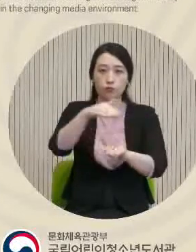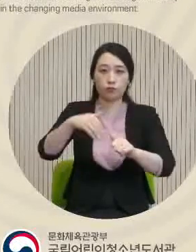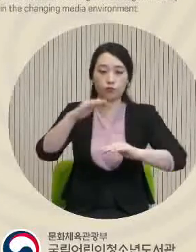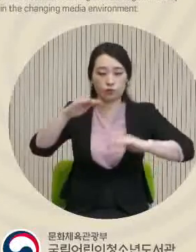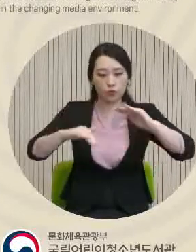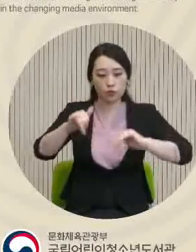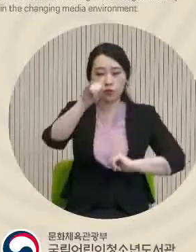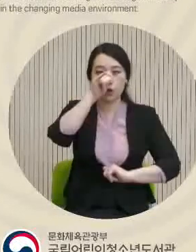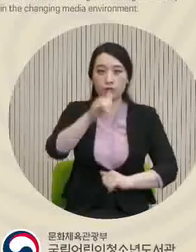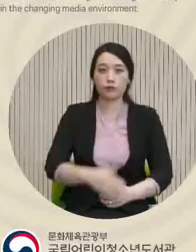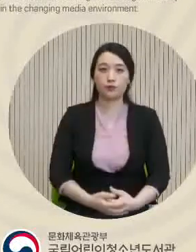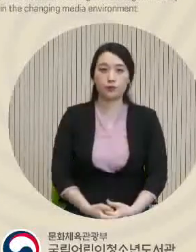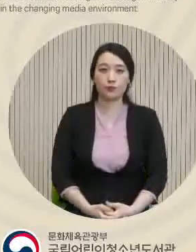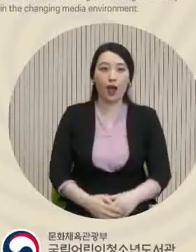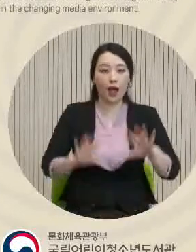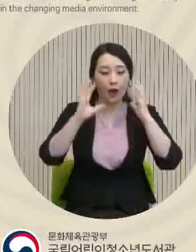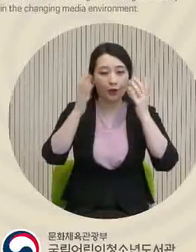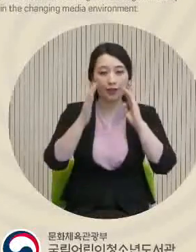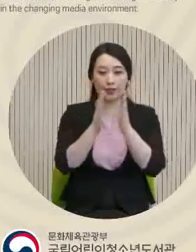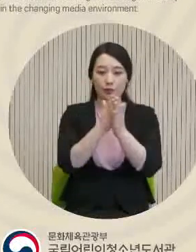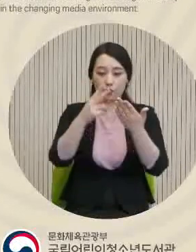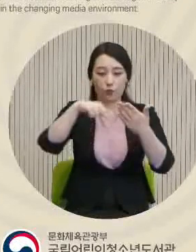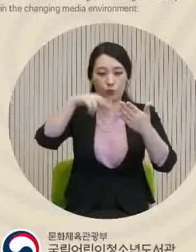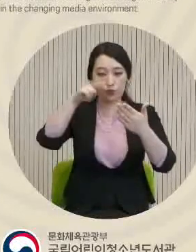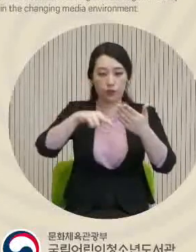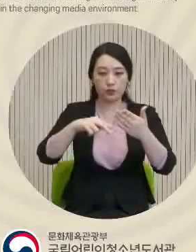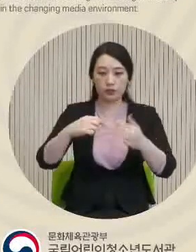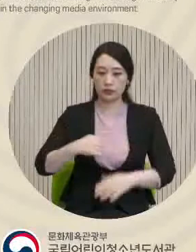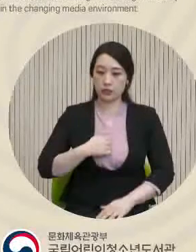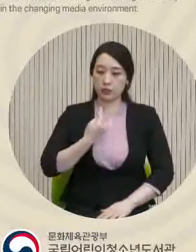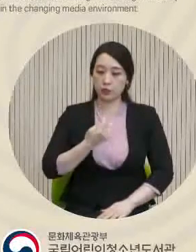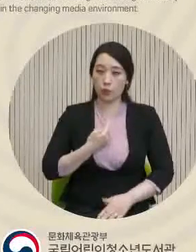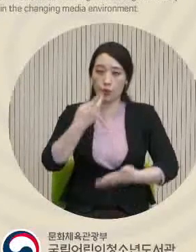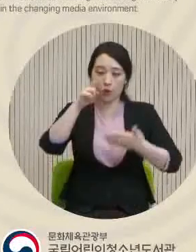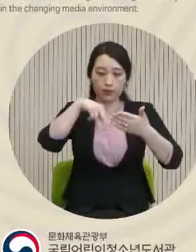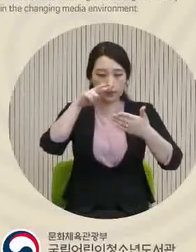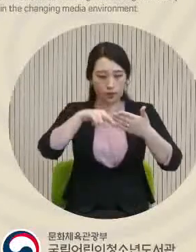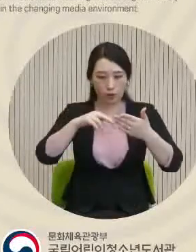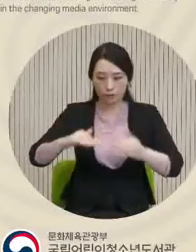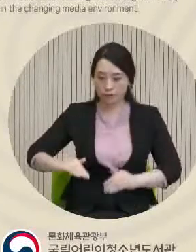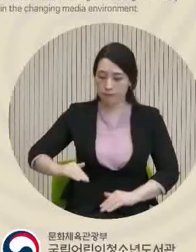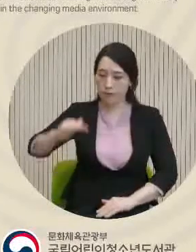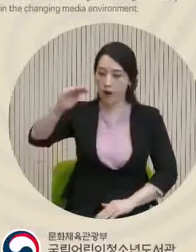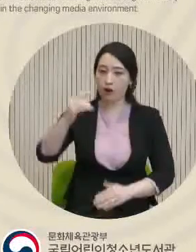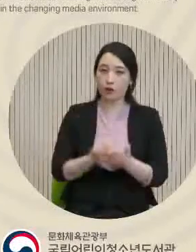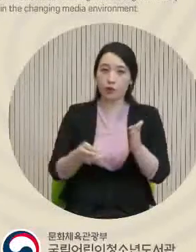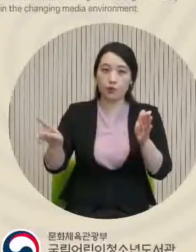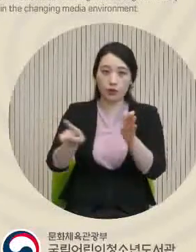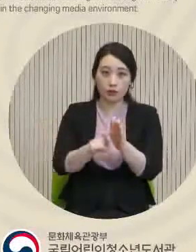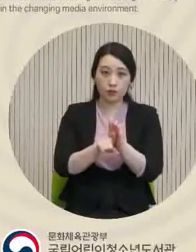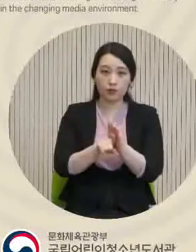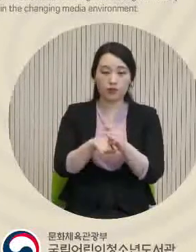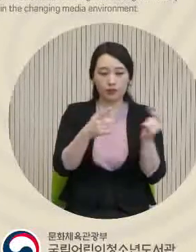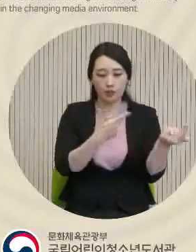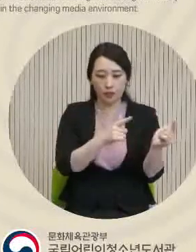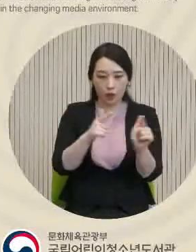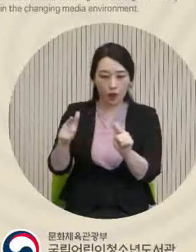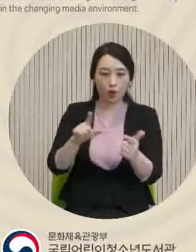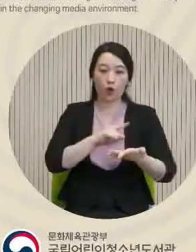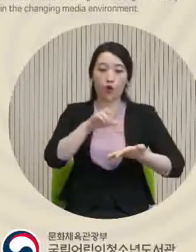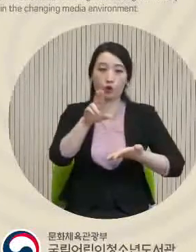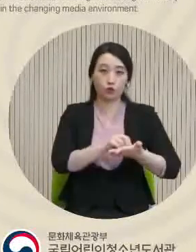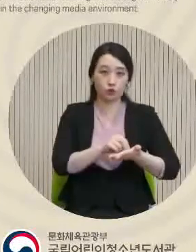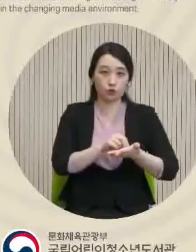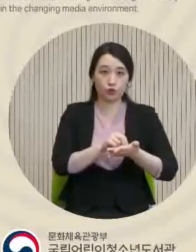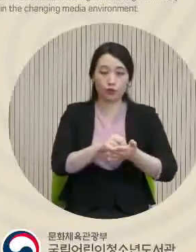environment as well as the education environment. In order to nurture our children to have appropriate